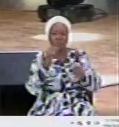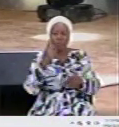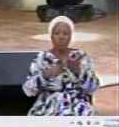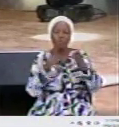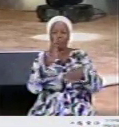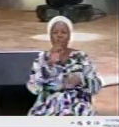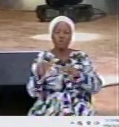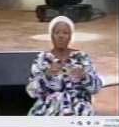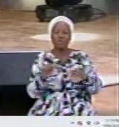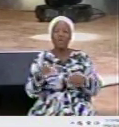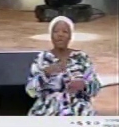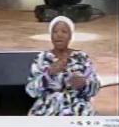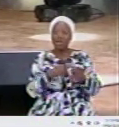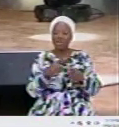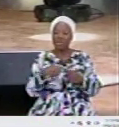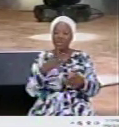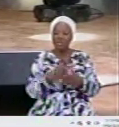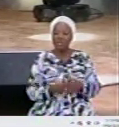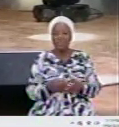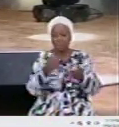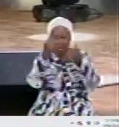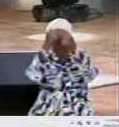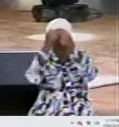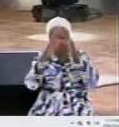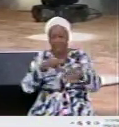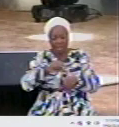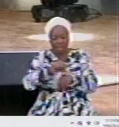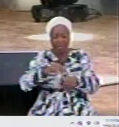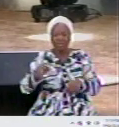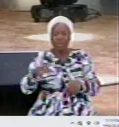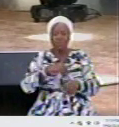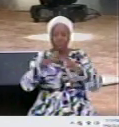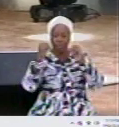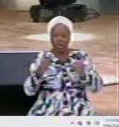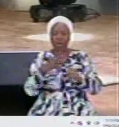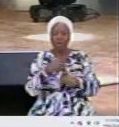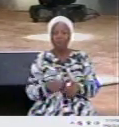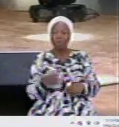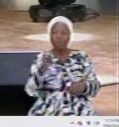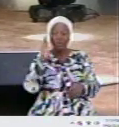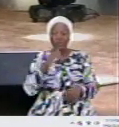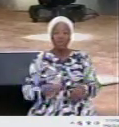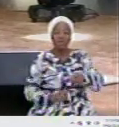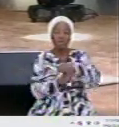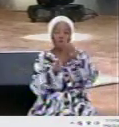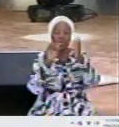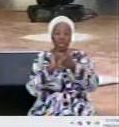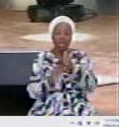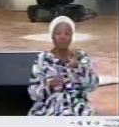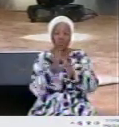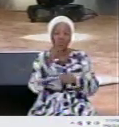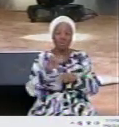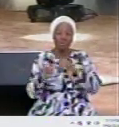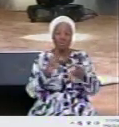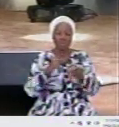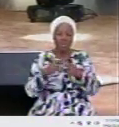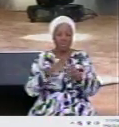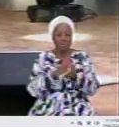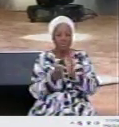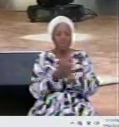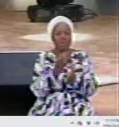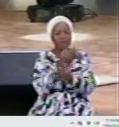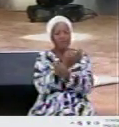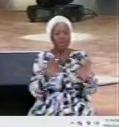The power will back up what you are doing. The anointing will back up what you are doing. You become free. You make